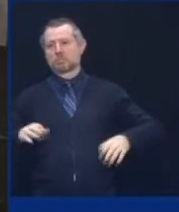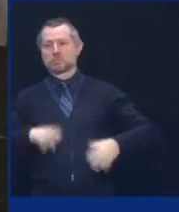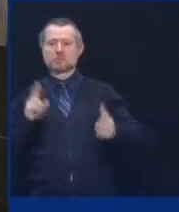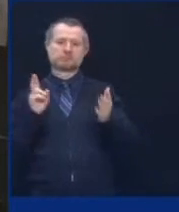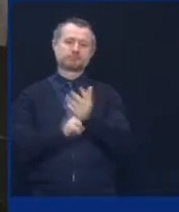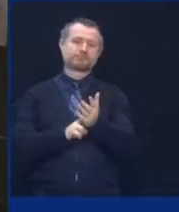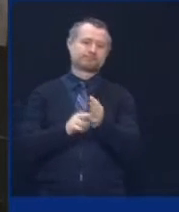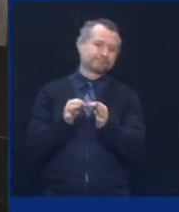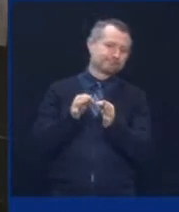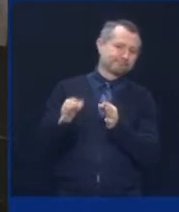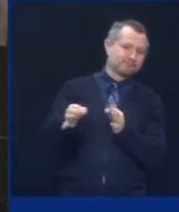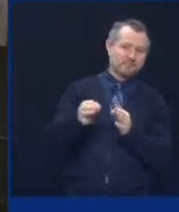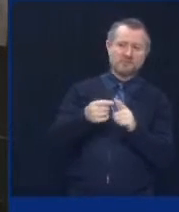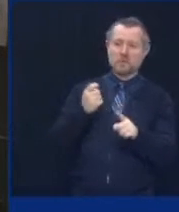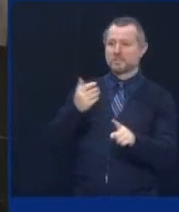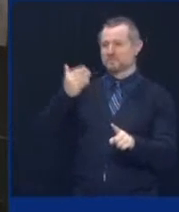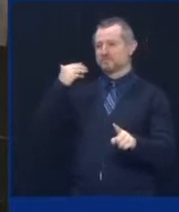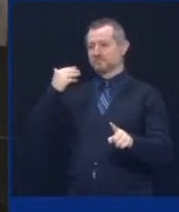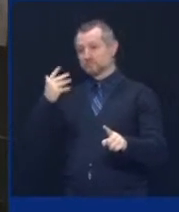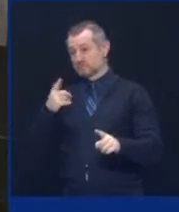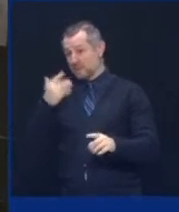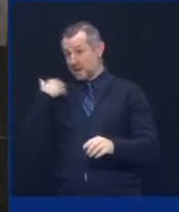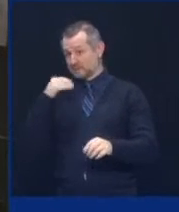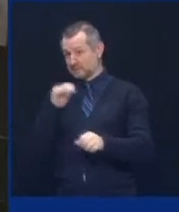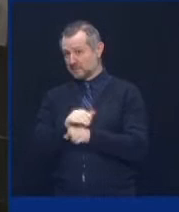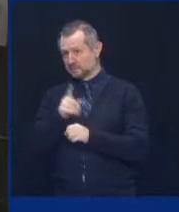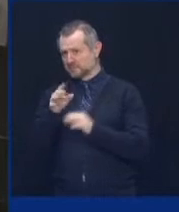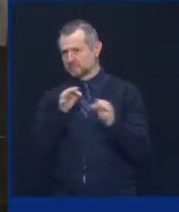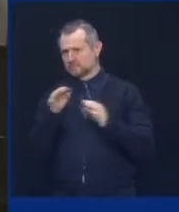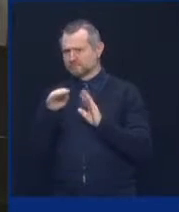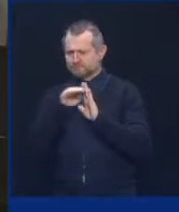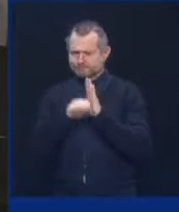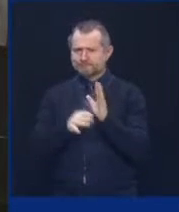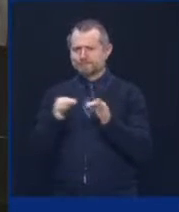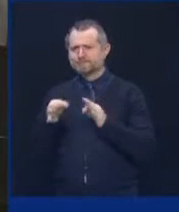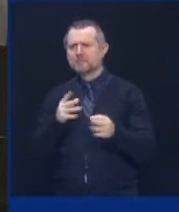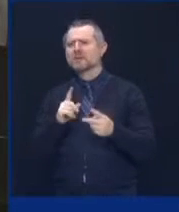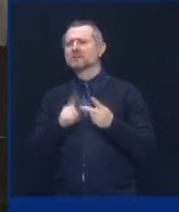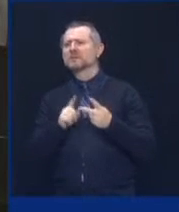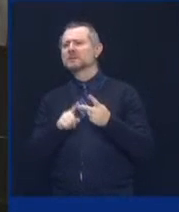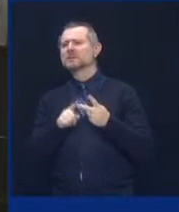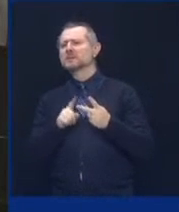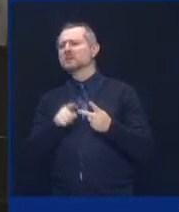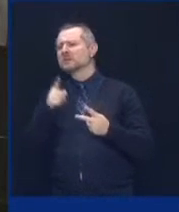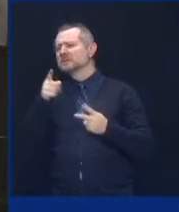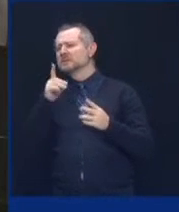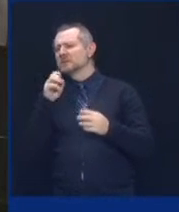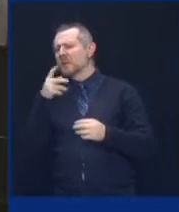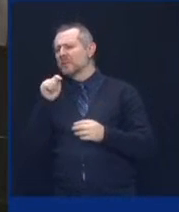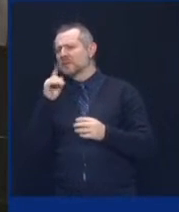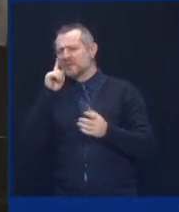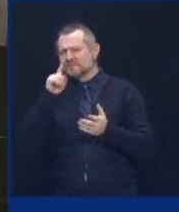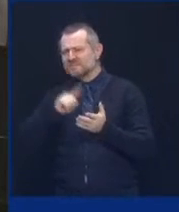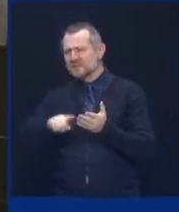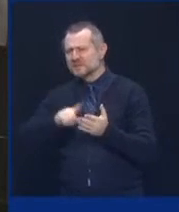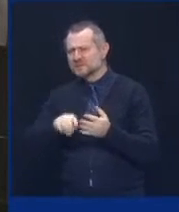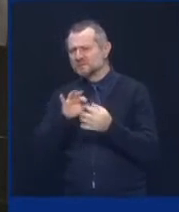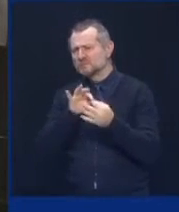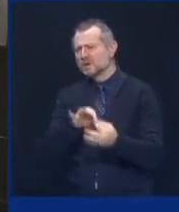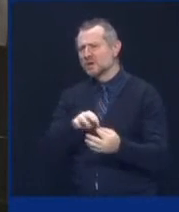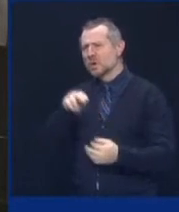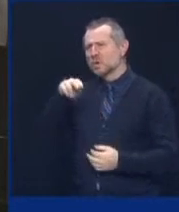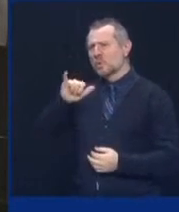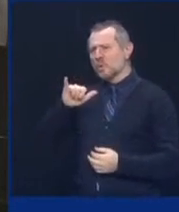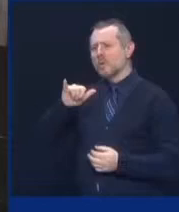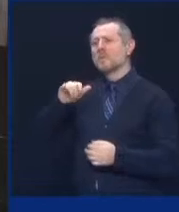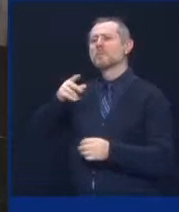last night's guidance? And then secondly, the city's Department of Investigation report into the NYPD response to the George Floyd